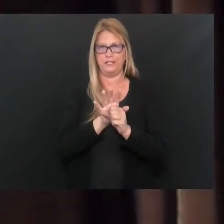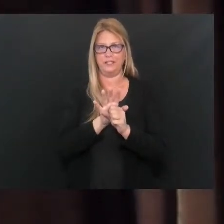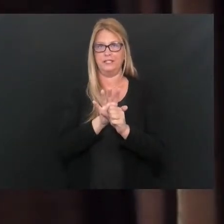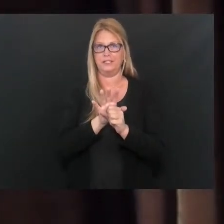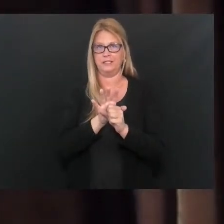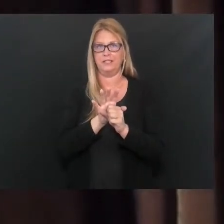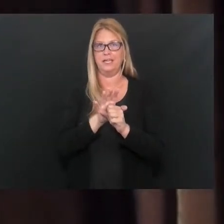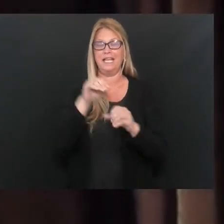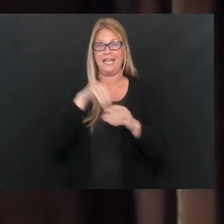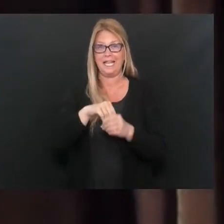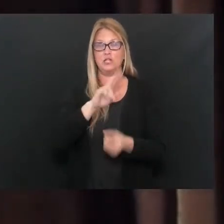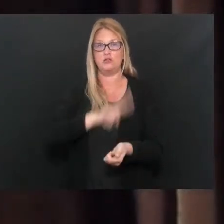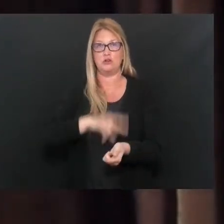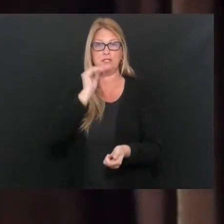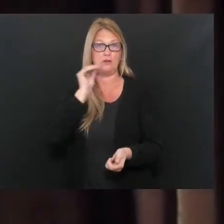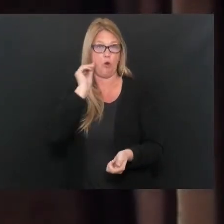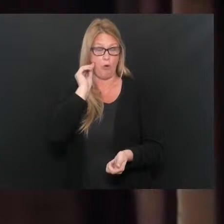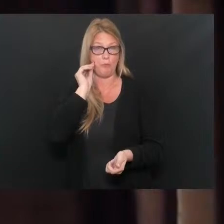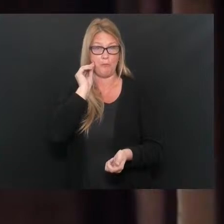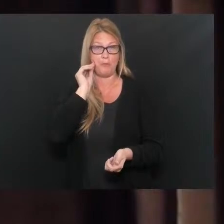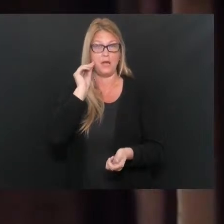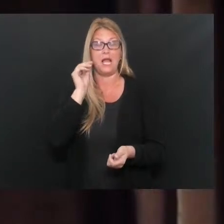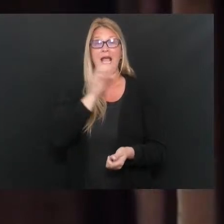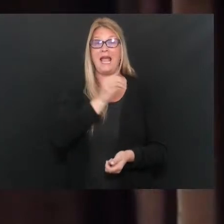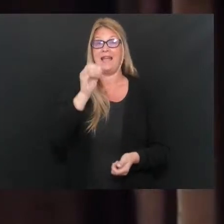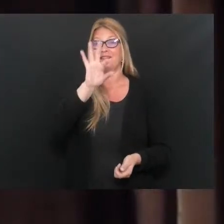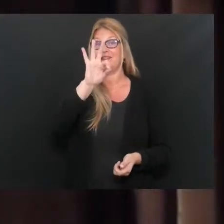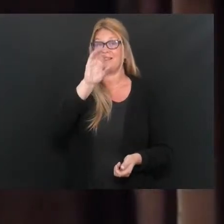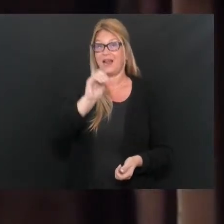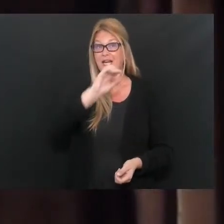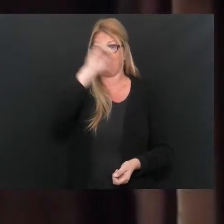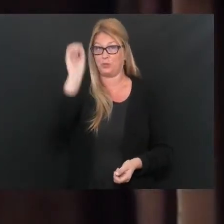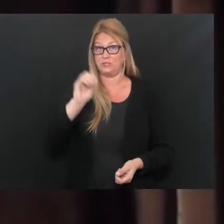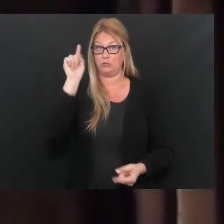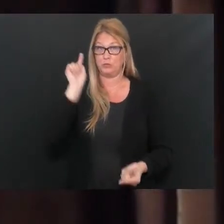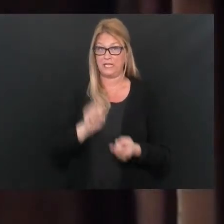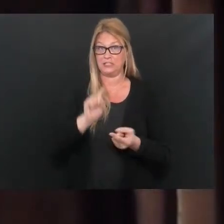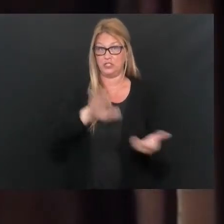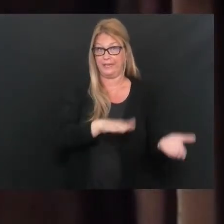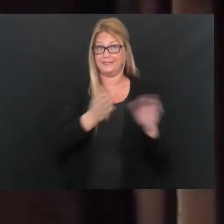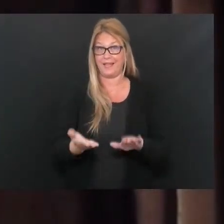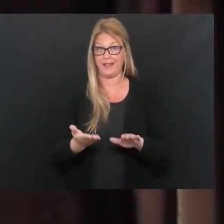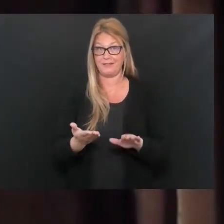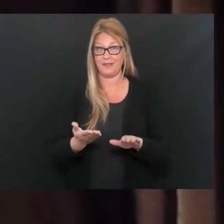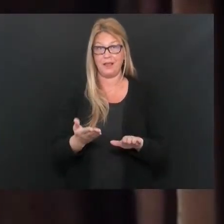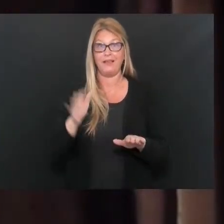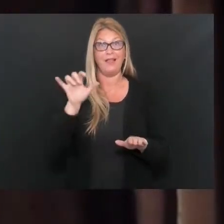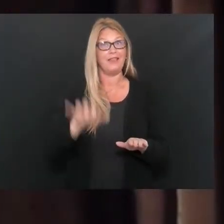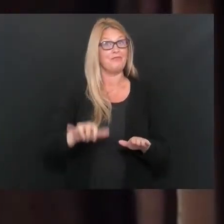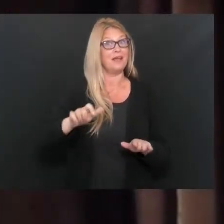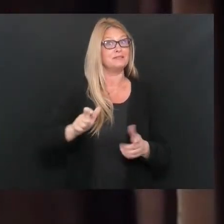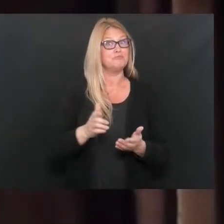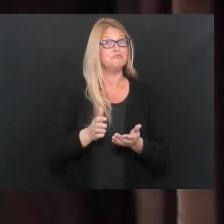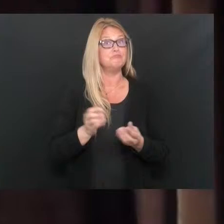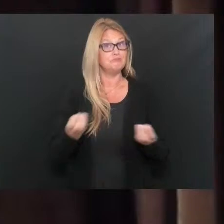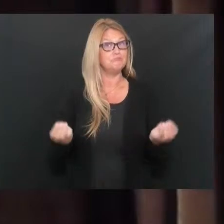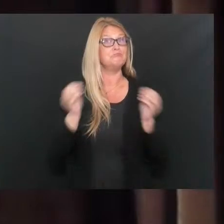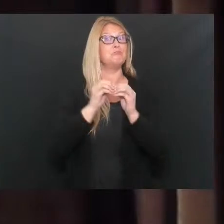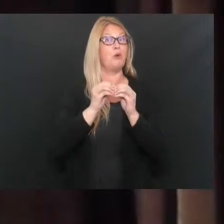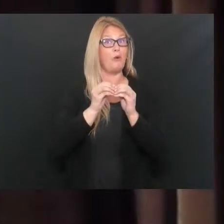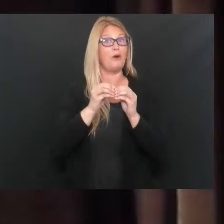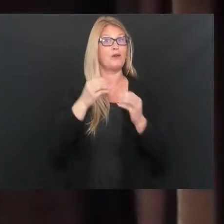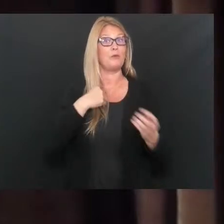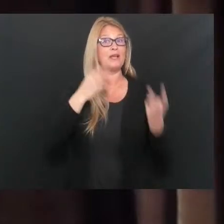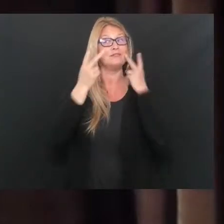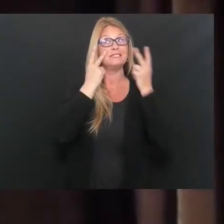among nursing home residents and a 90% reduction in death, which is substantially more than we've seen across